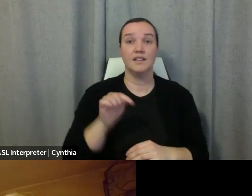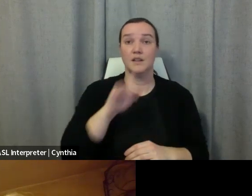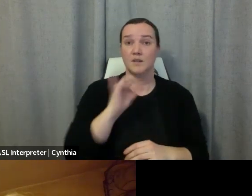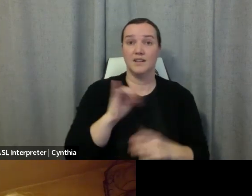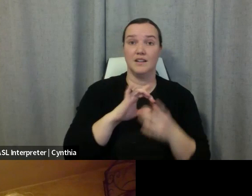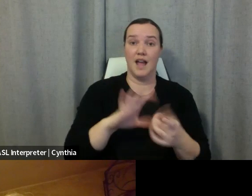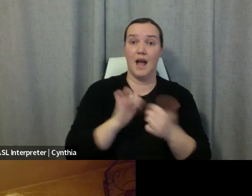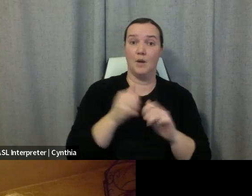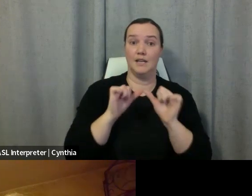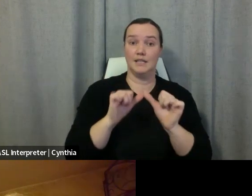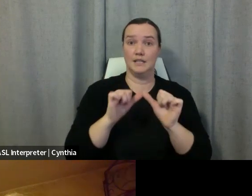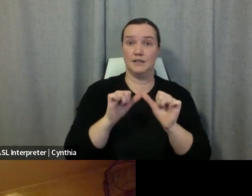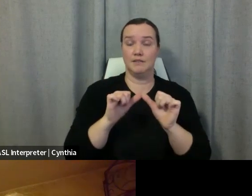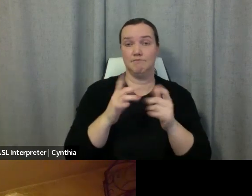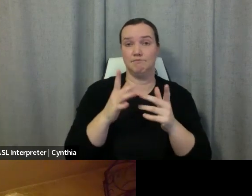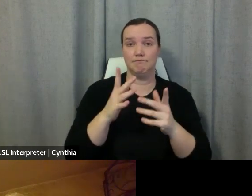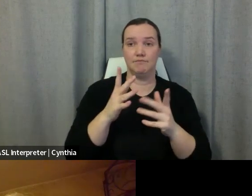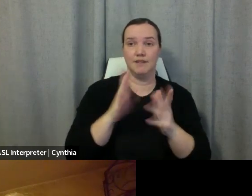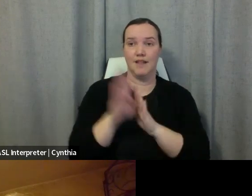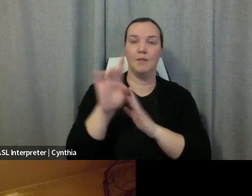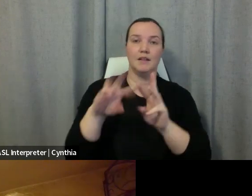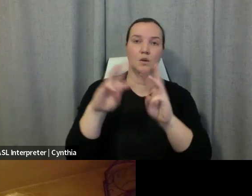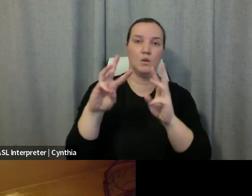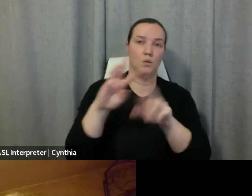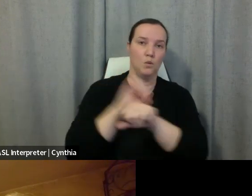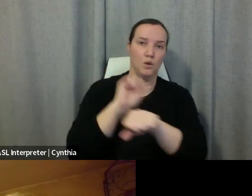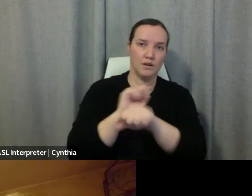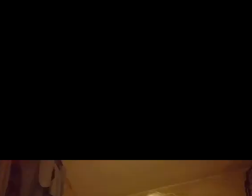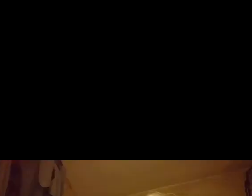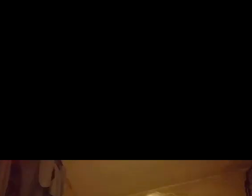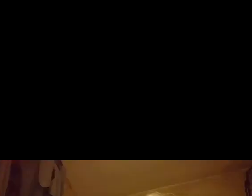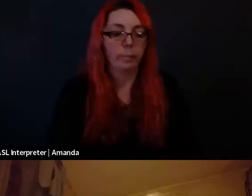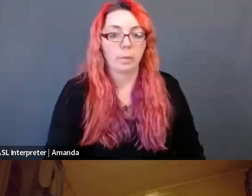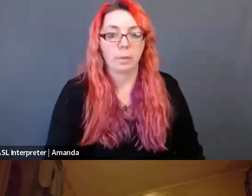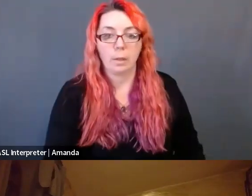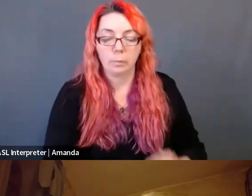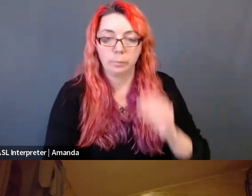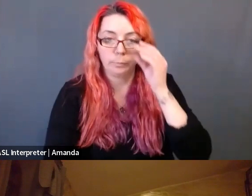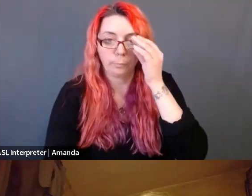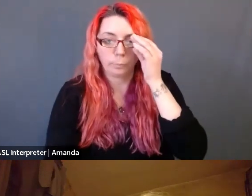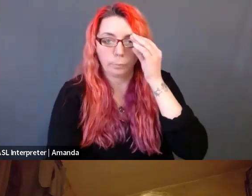we continue to keep creating the kind of workspace that is the goal.